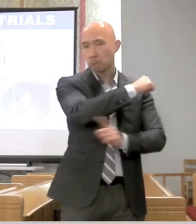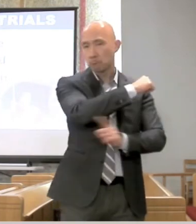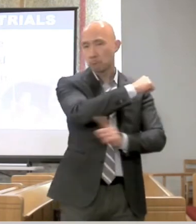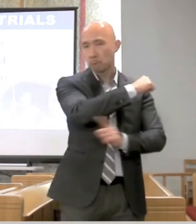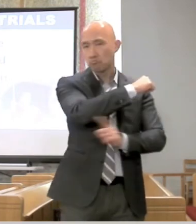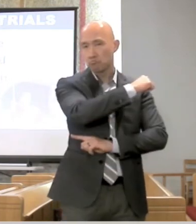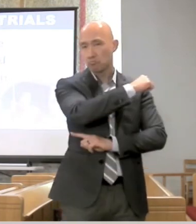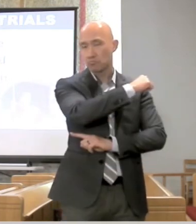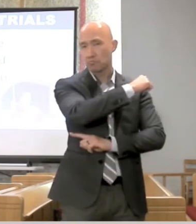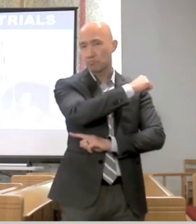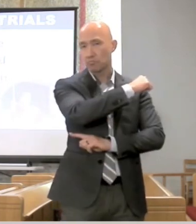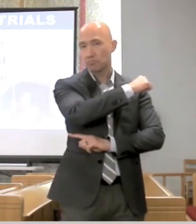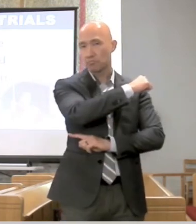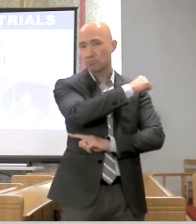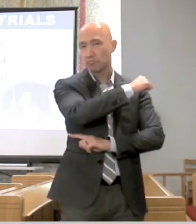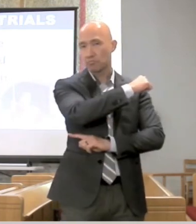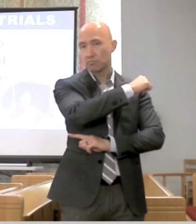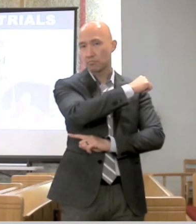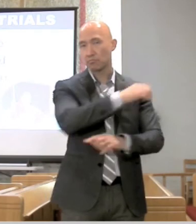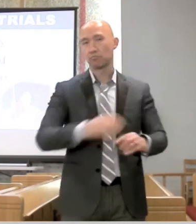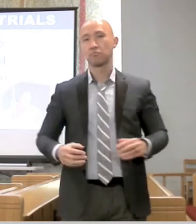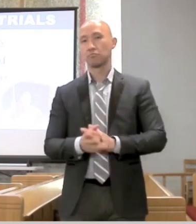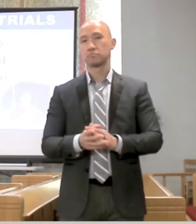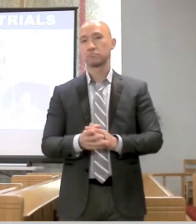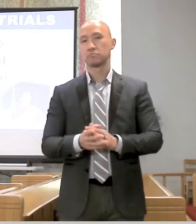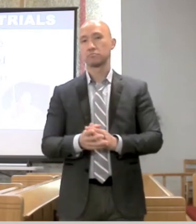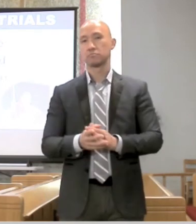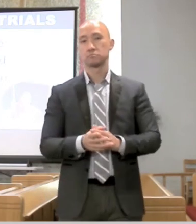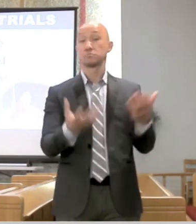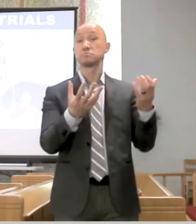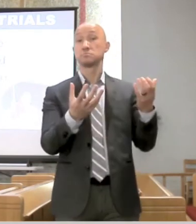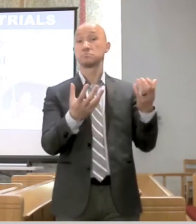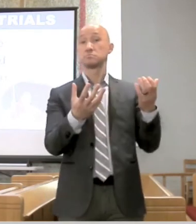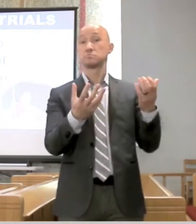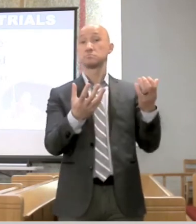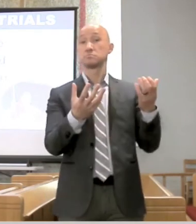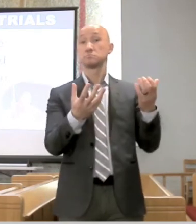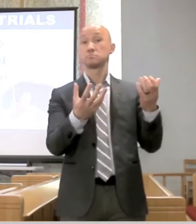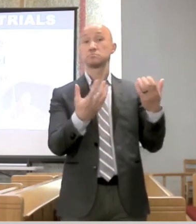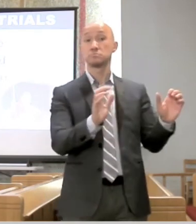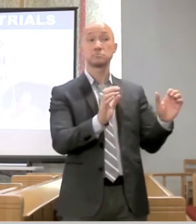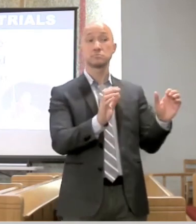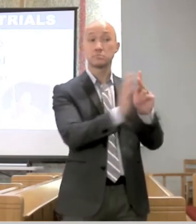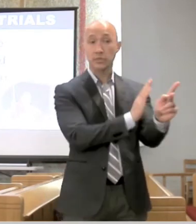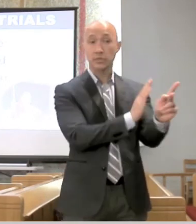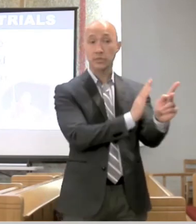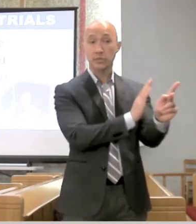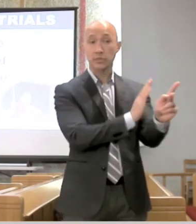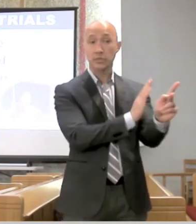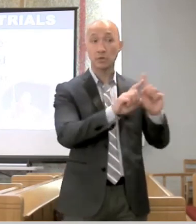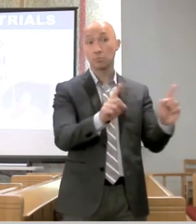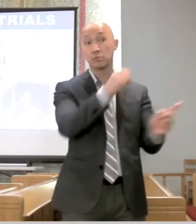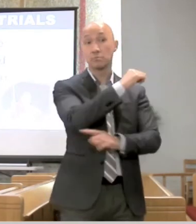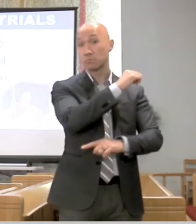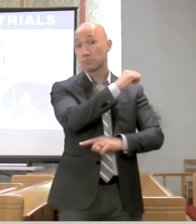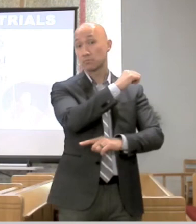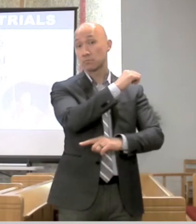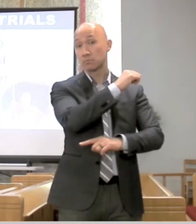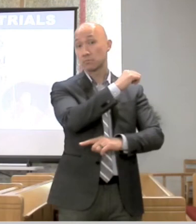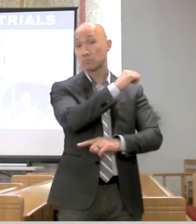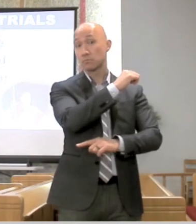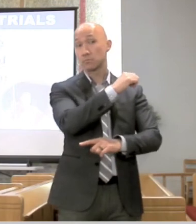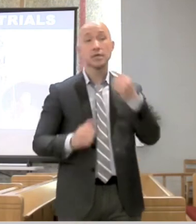totally. So he's trying to come to a consensus with the Jews. What if I punish him for you? What if I teach